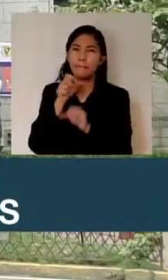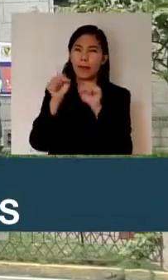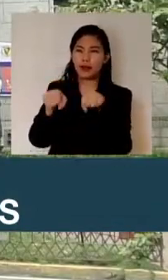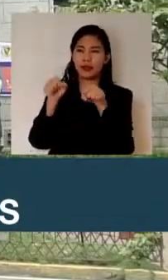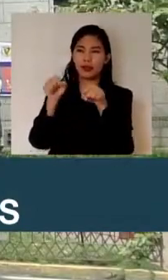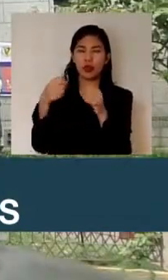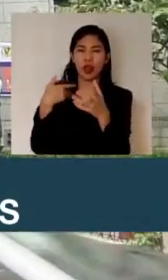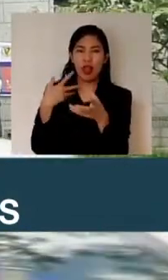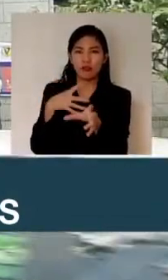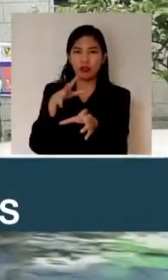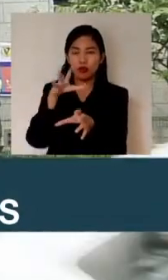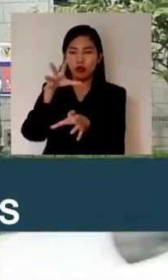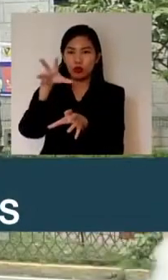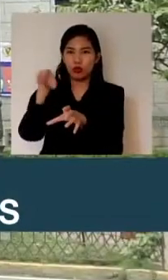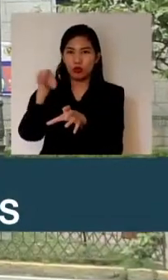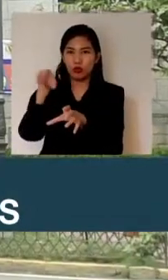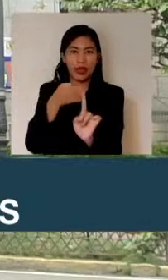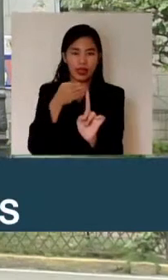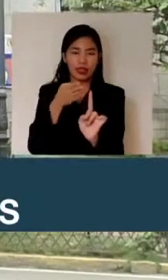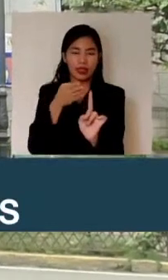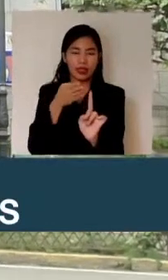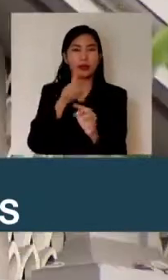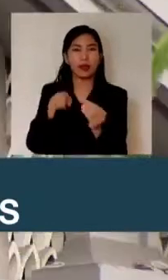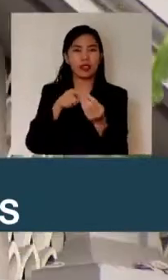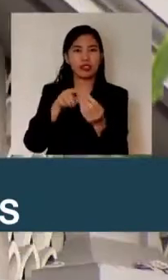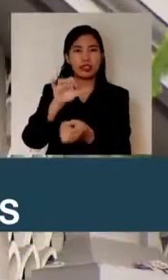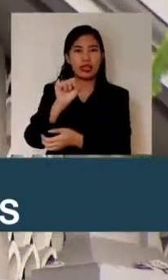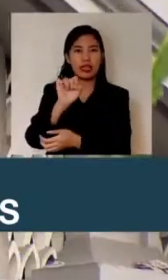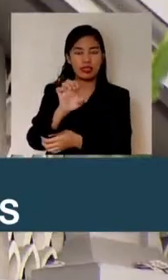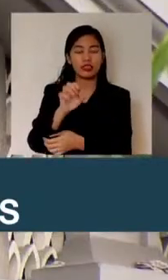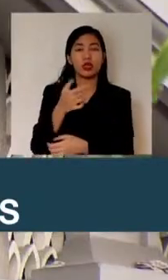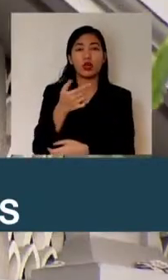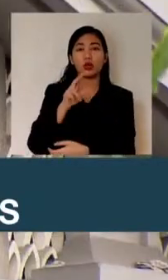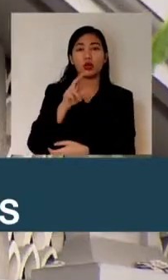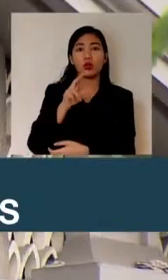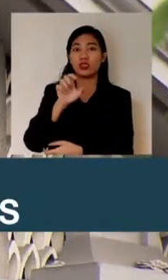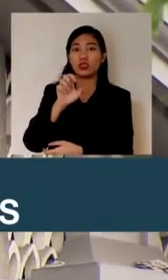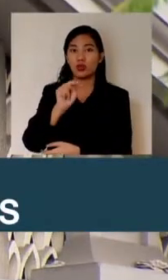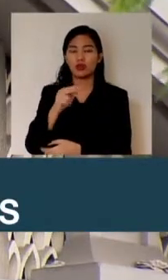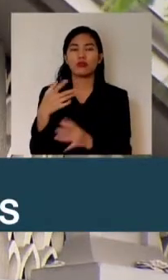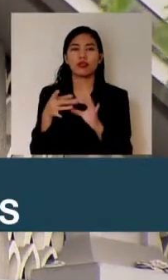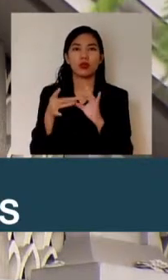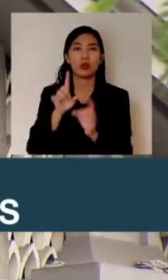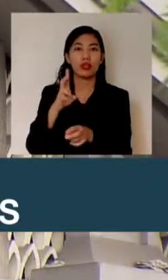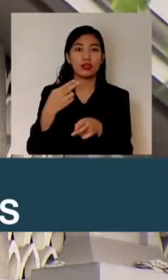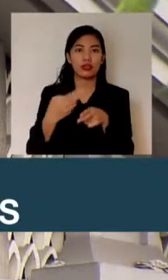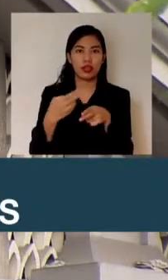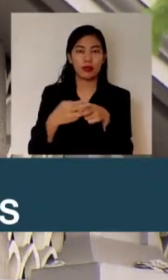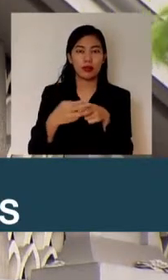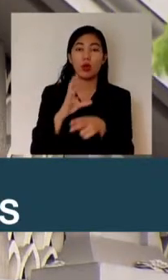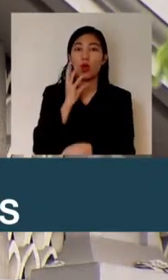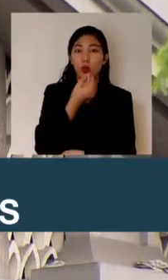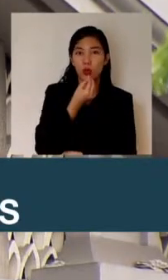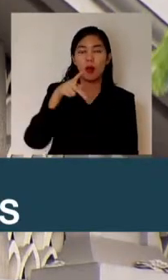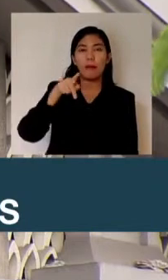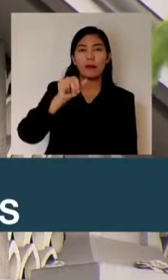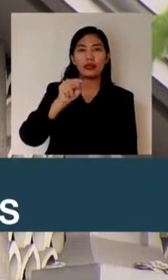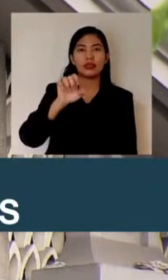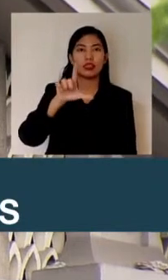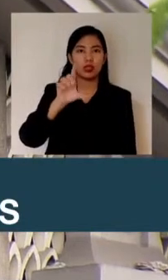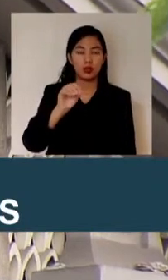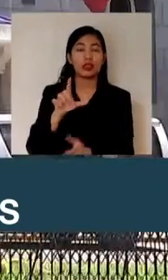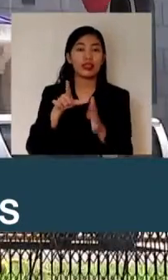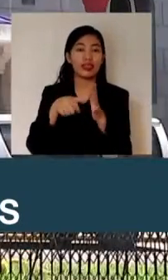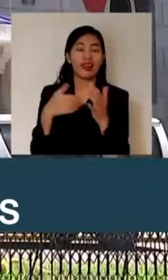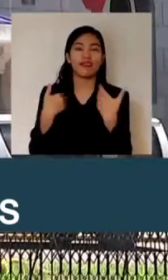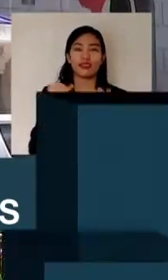cases. COMELEC Commissioner Rowena Guanzon mentioned one name, former Chief Presidential Legal Counsel Sal Panelo. He will join us later on in